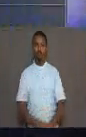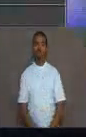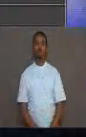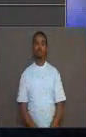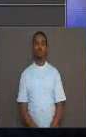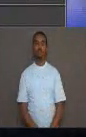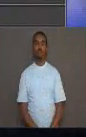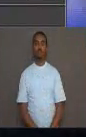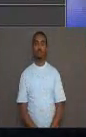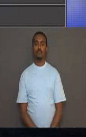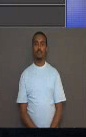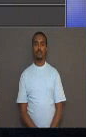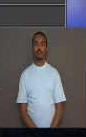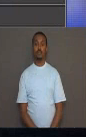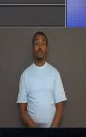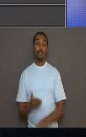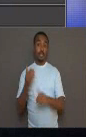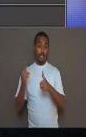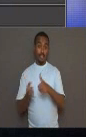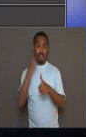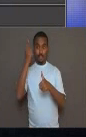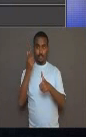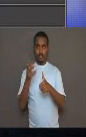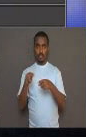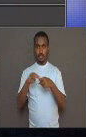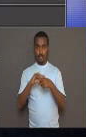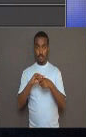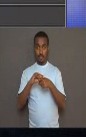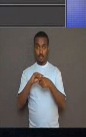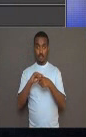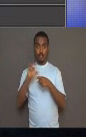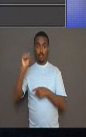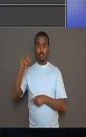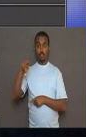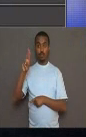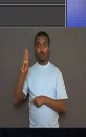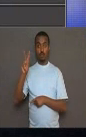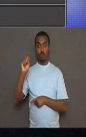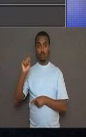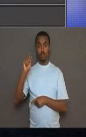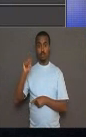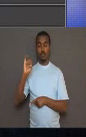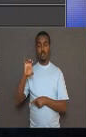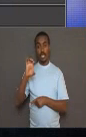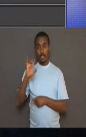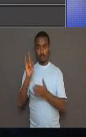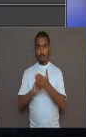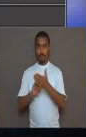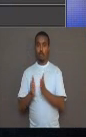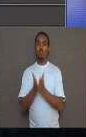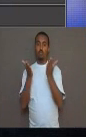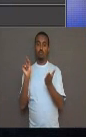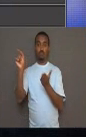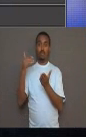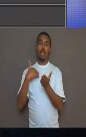The first event for Sputnik is listed for you in the textbook.